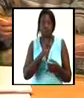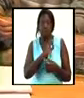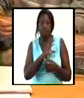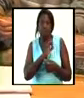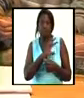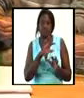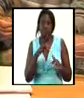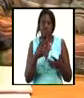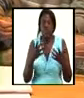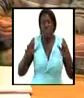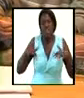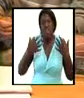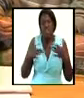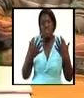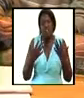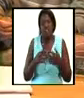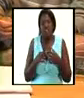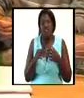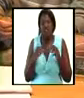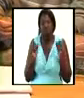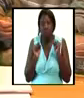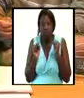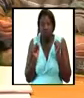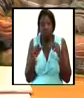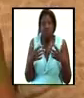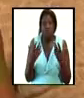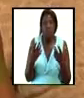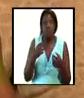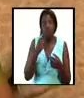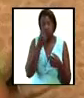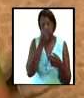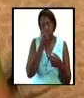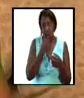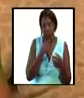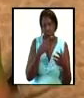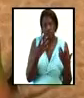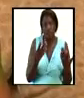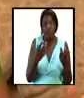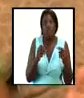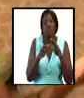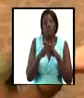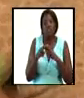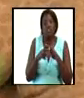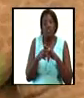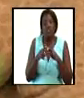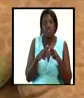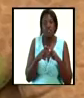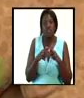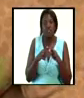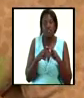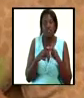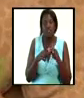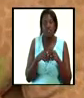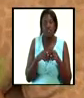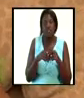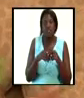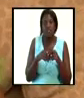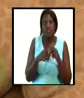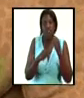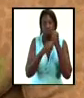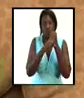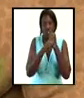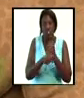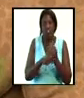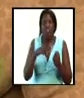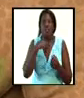fear, happiness, anxiety, shock, and misery. Yeah, and they're also used to accentuate and strengthen the